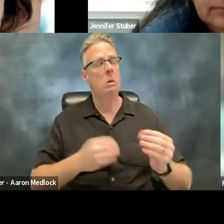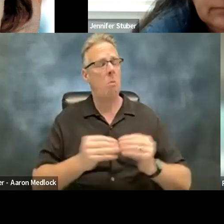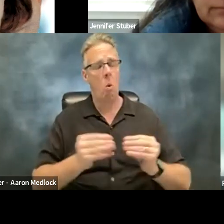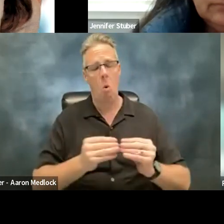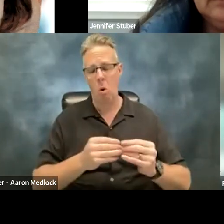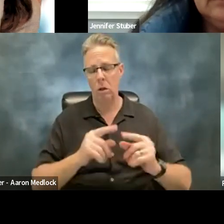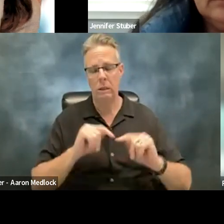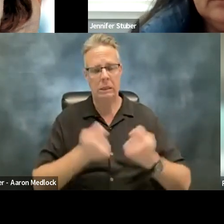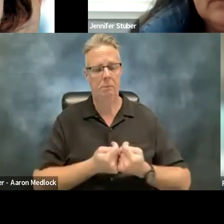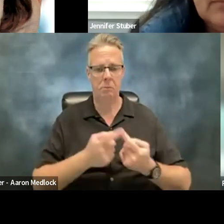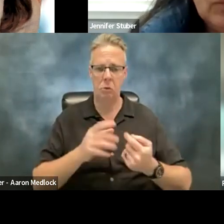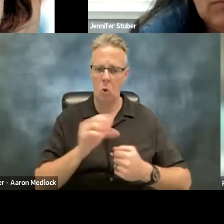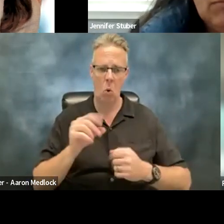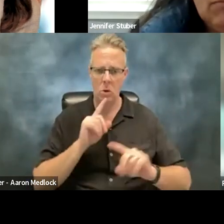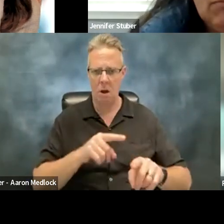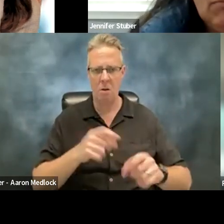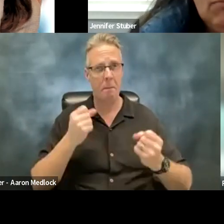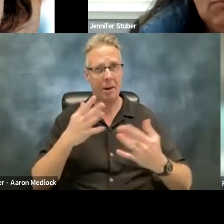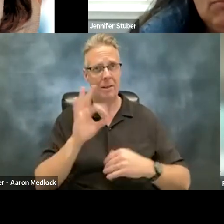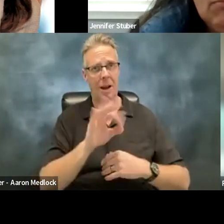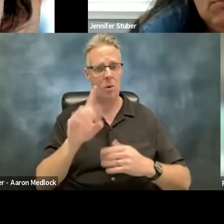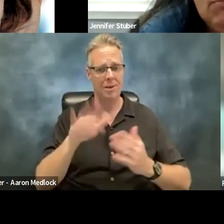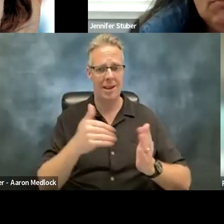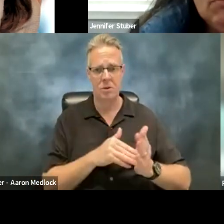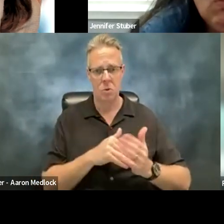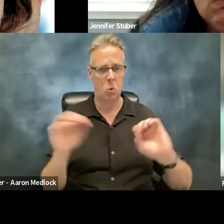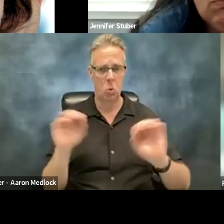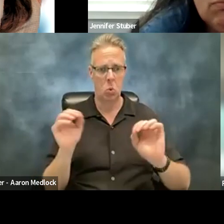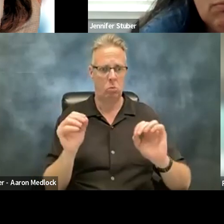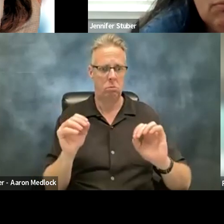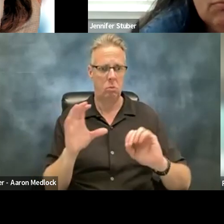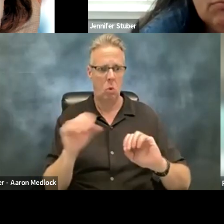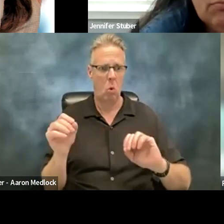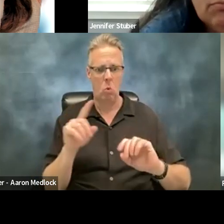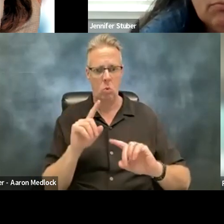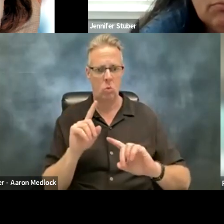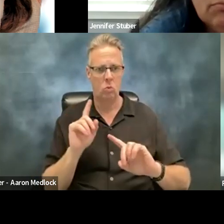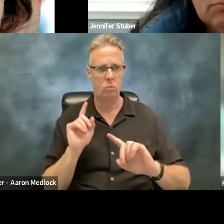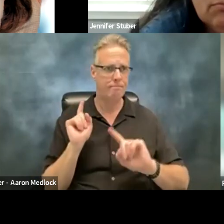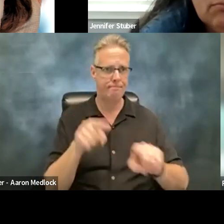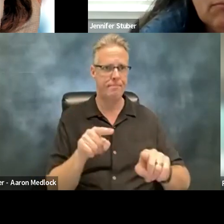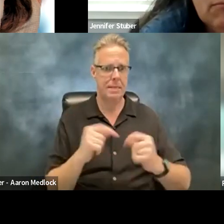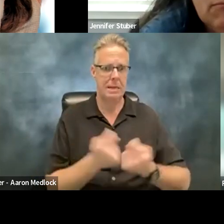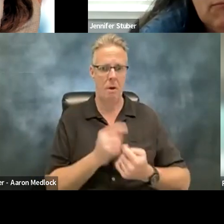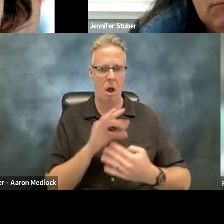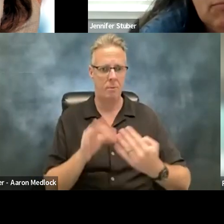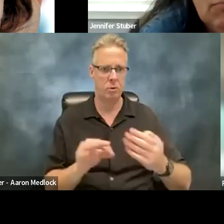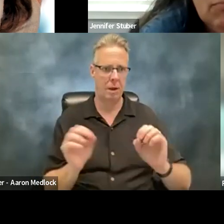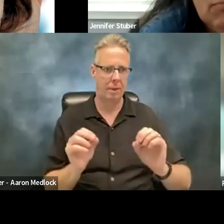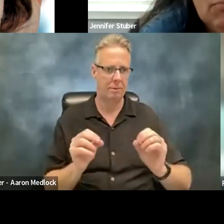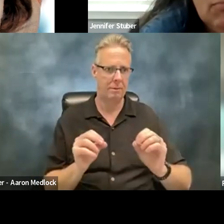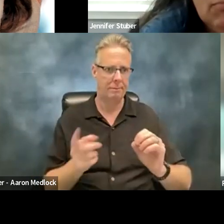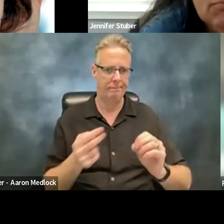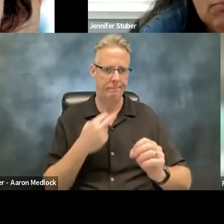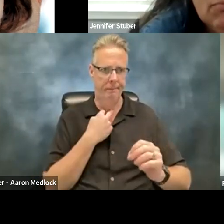because so many of the 911 centers, there is no co-response team option. So they don't